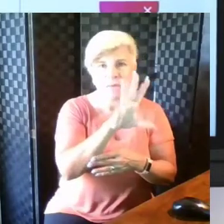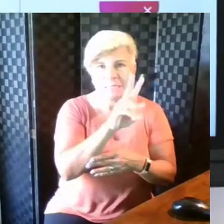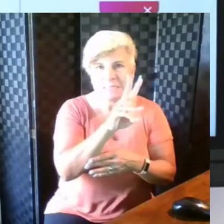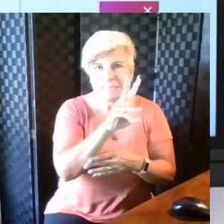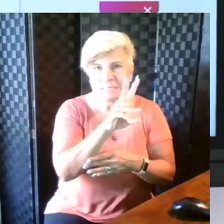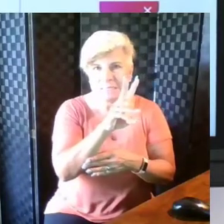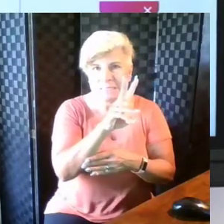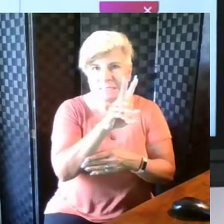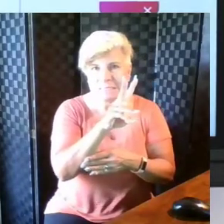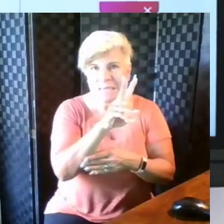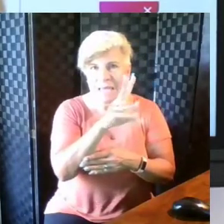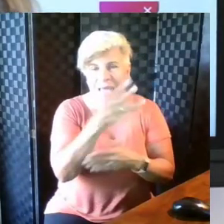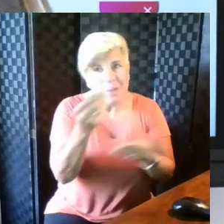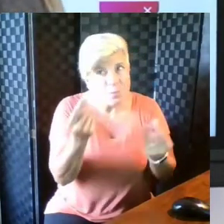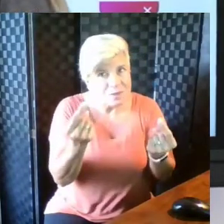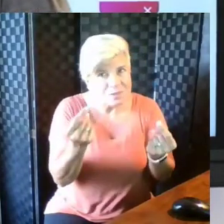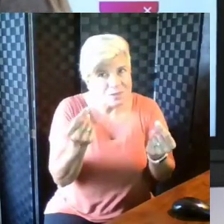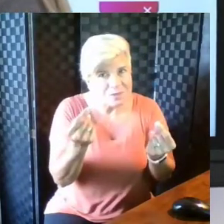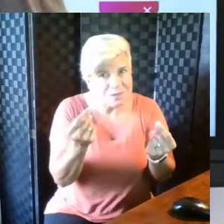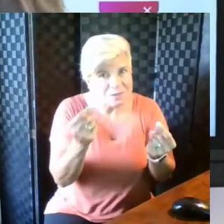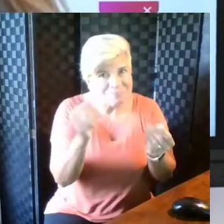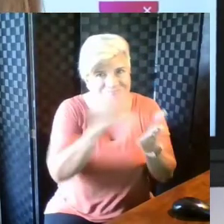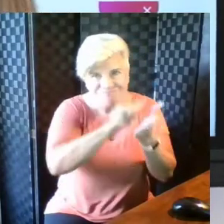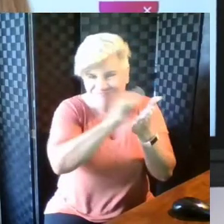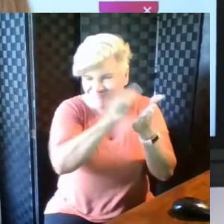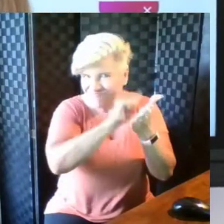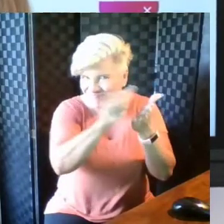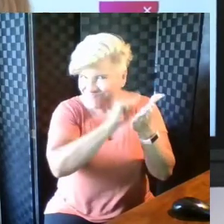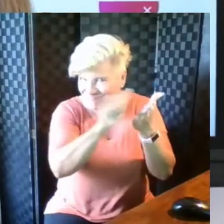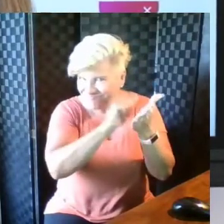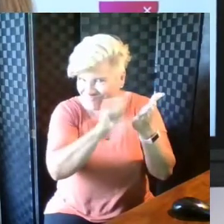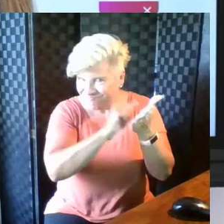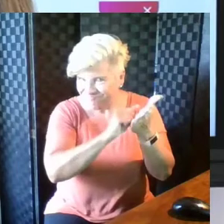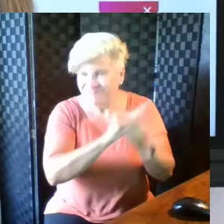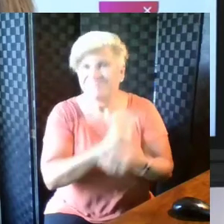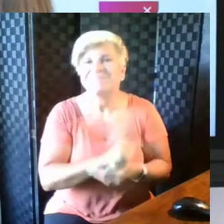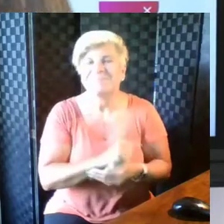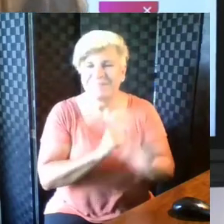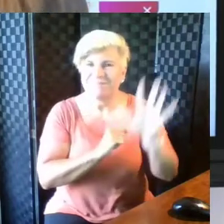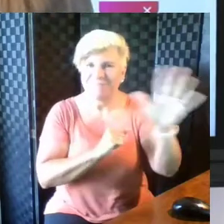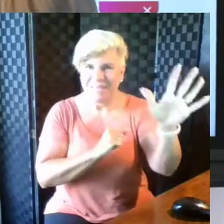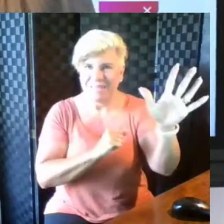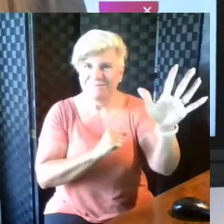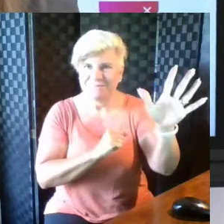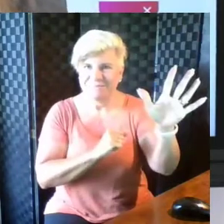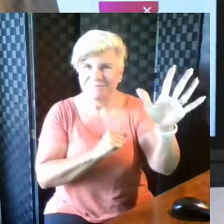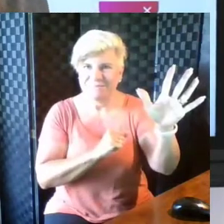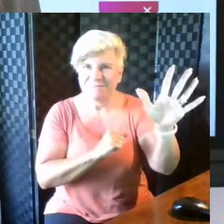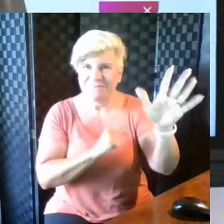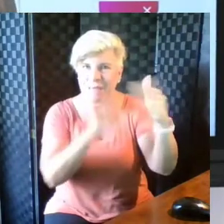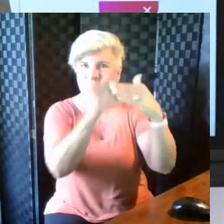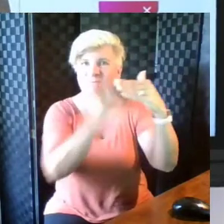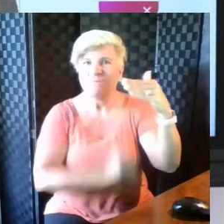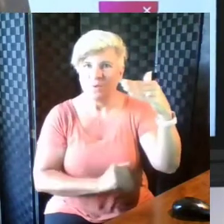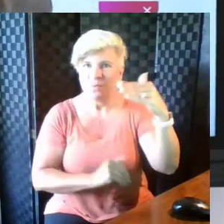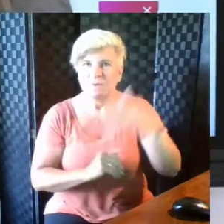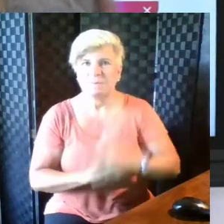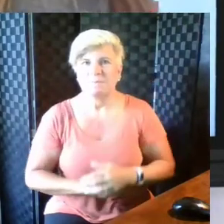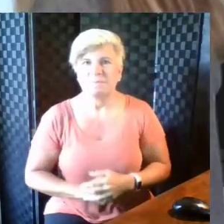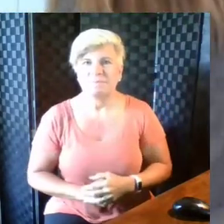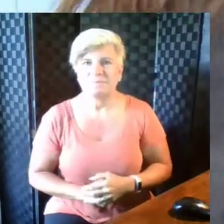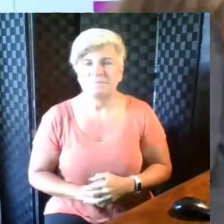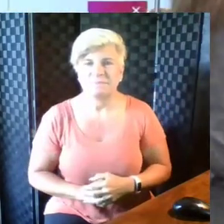4, 5, 6. Some of you don't even need this step. You already knew that it was 5, but I like to see that I'm taking it away.